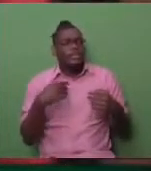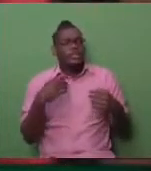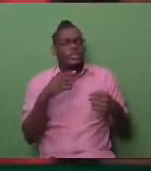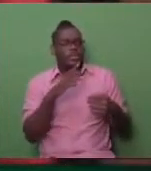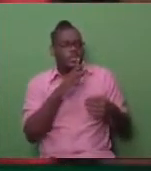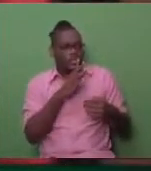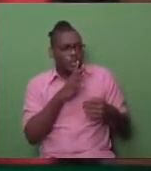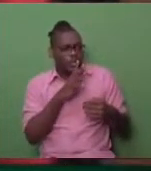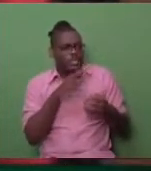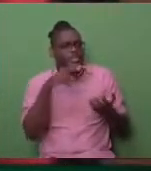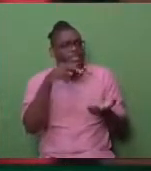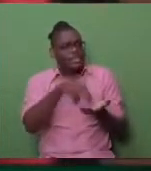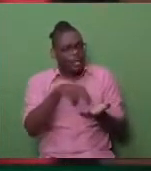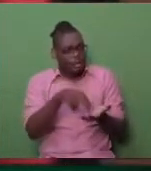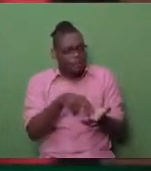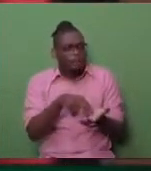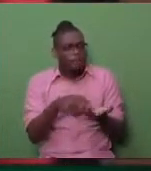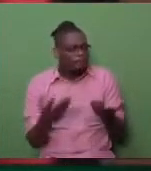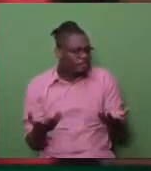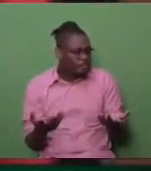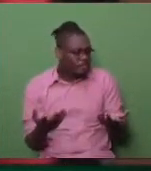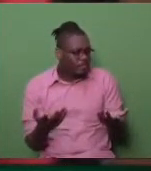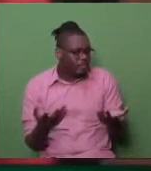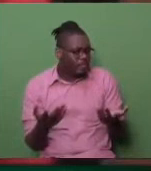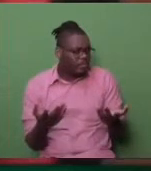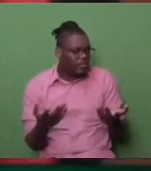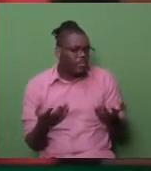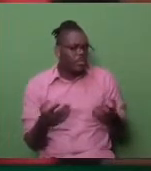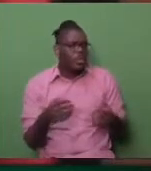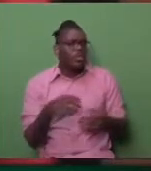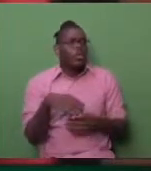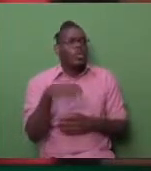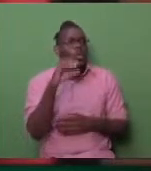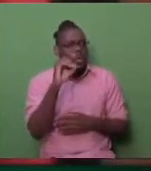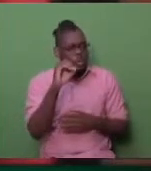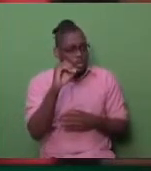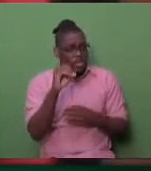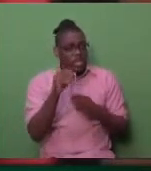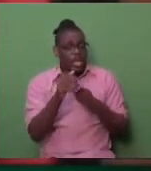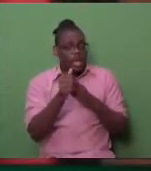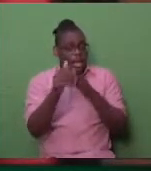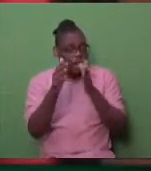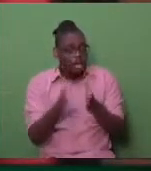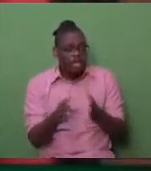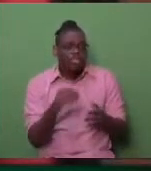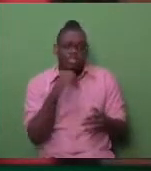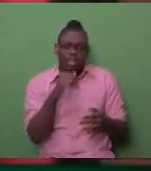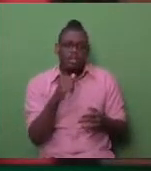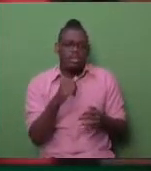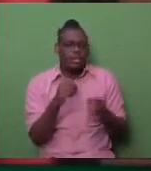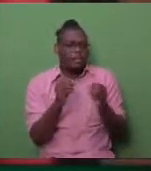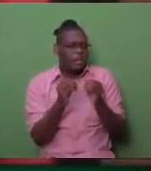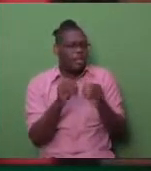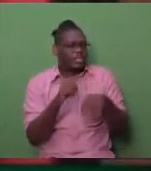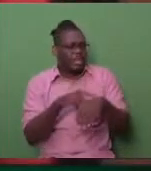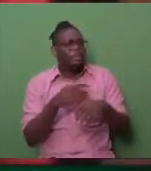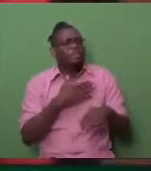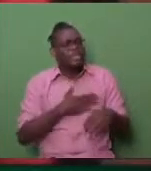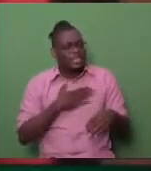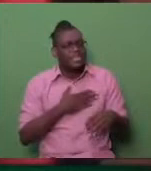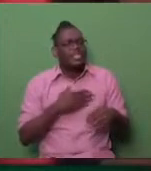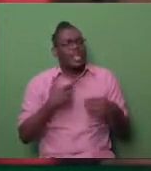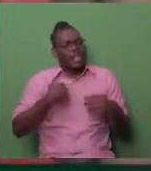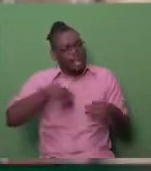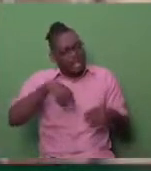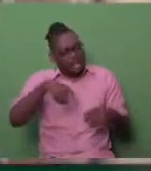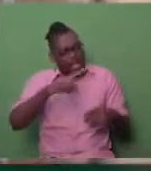The opposition leaders assured us it's not going to be much longer. Please, let's hear the opposition leader. Continue, ma'am. Thank you, madam. Thank